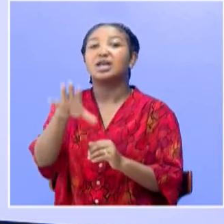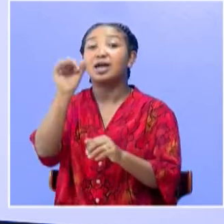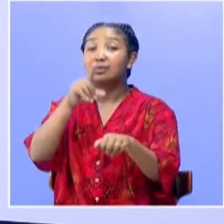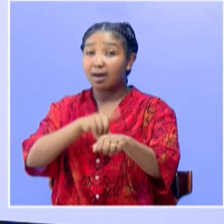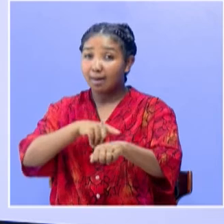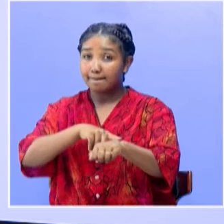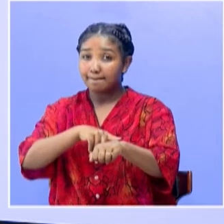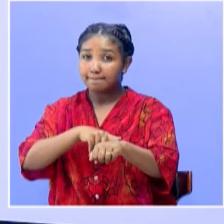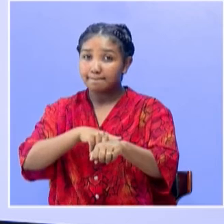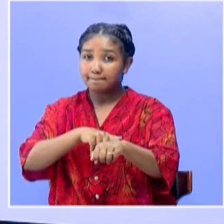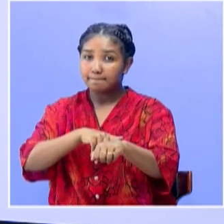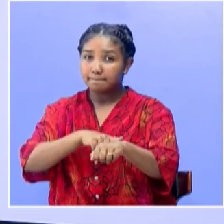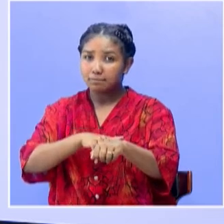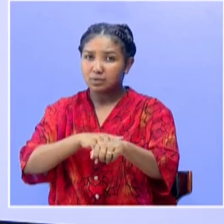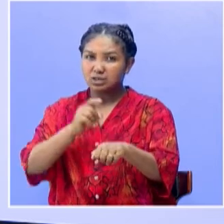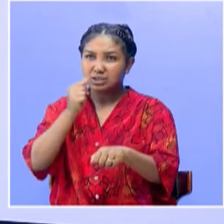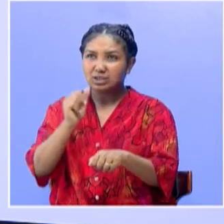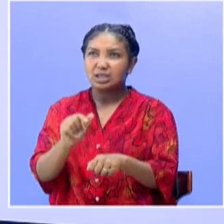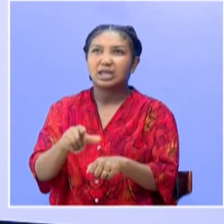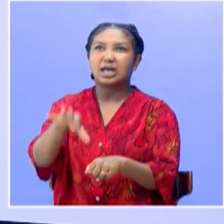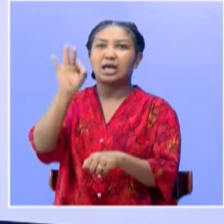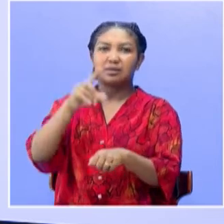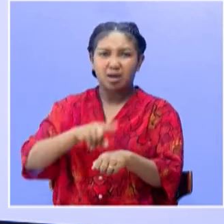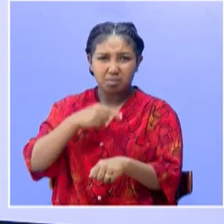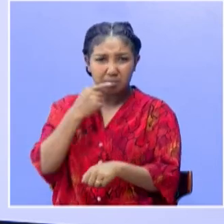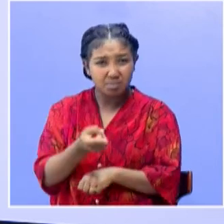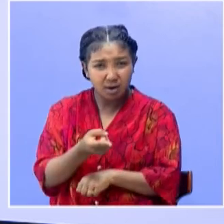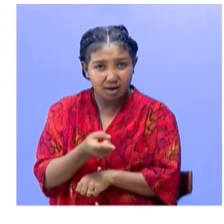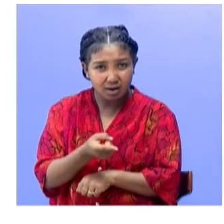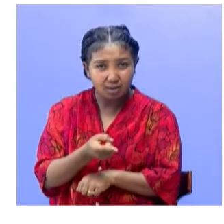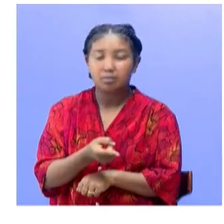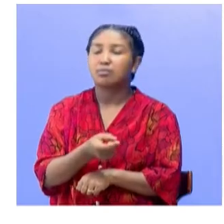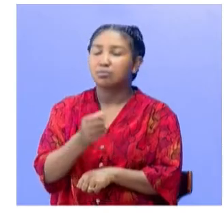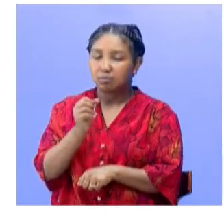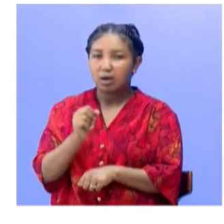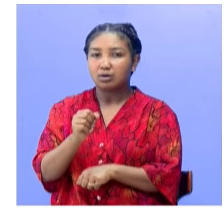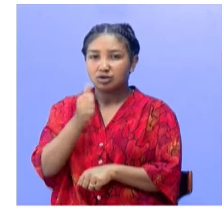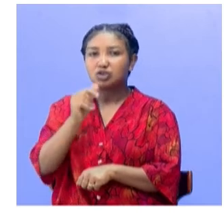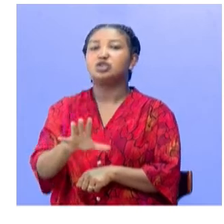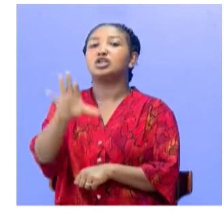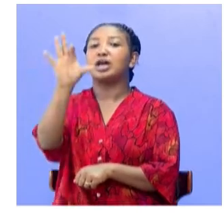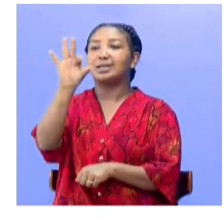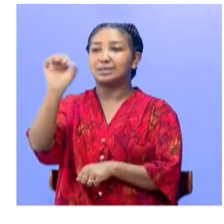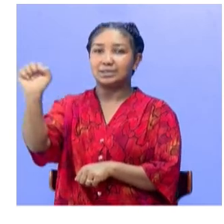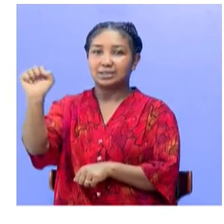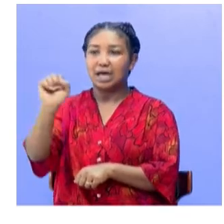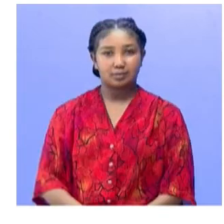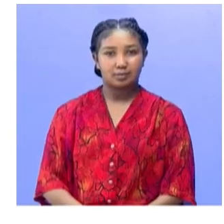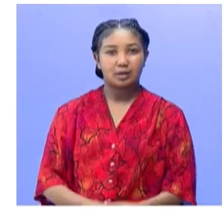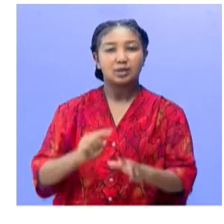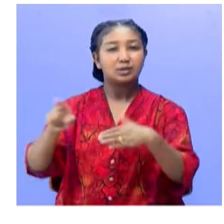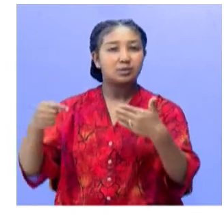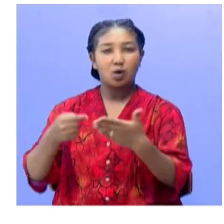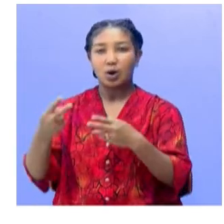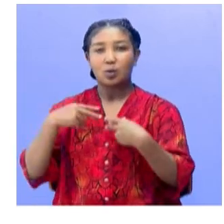time? Do we say she get time? Good. We say what? She gets. We are. So,